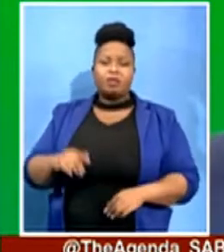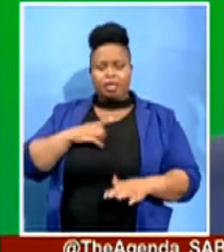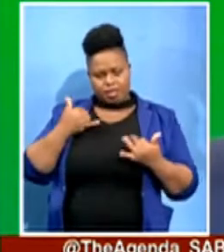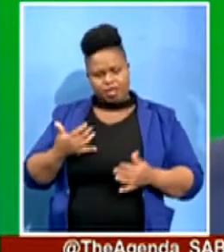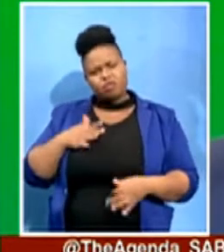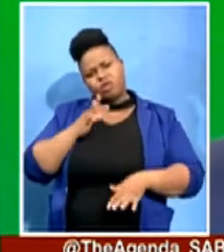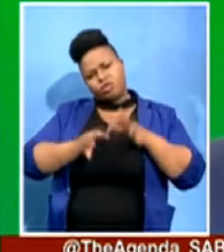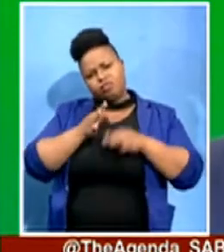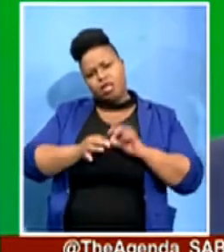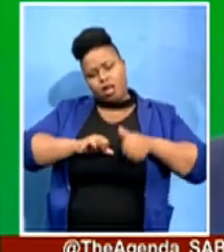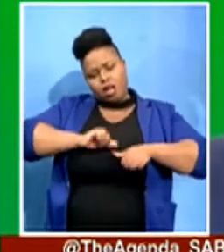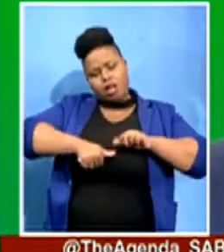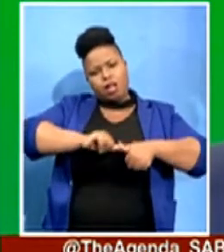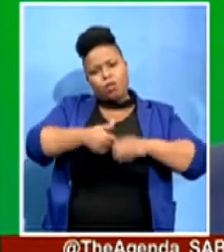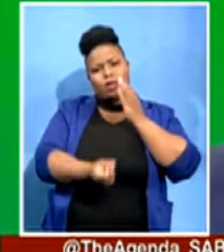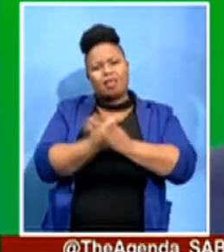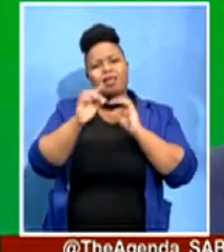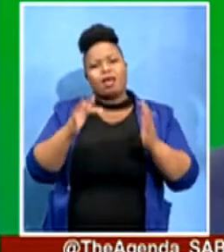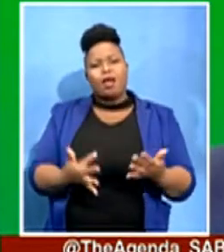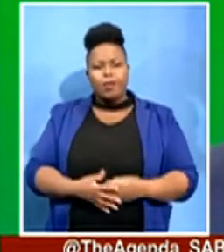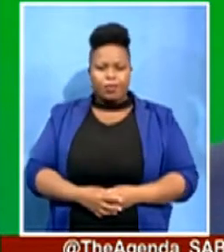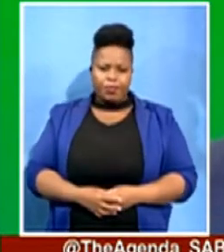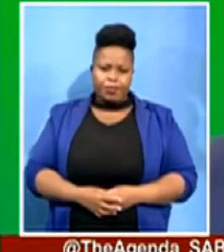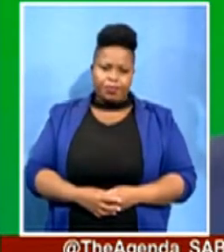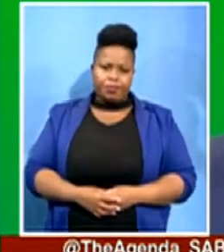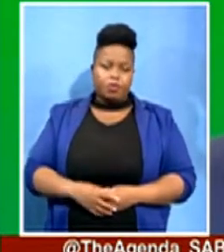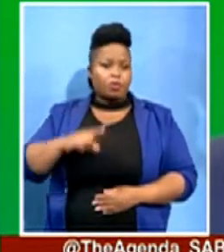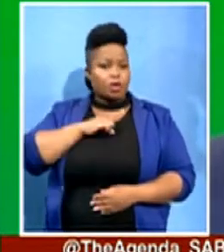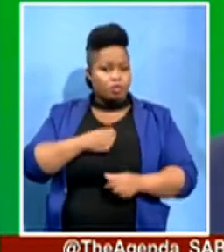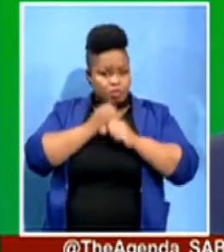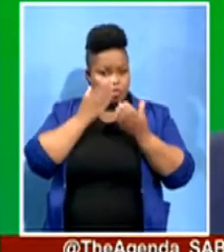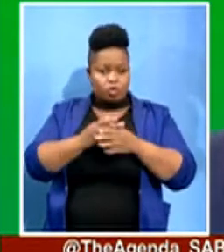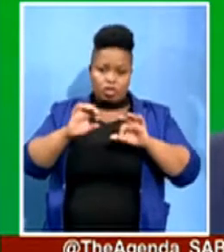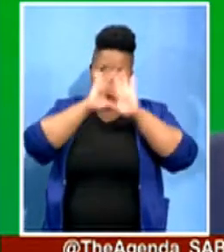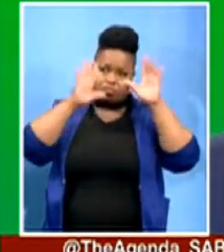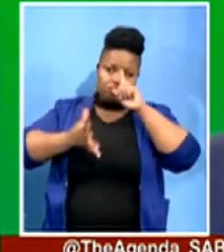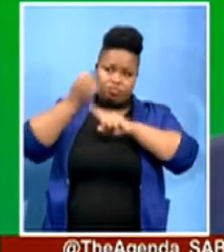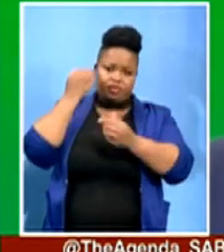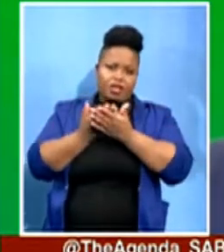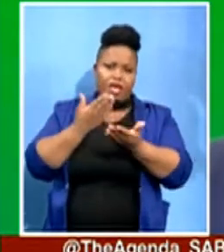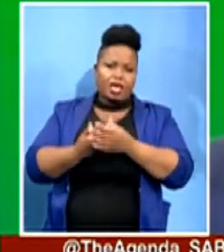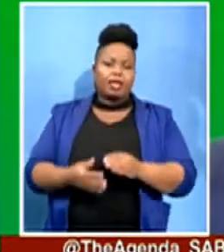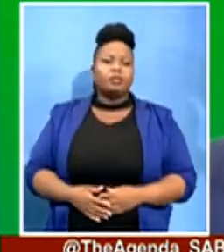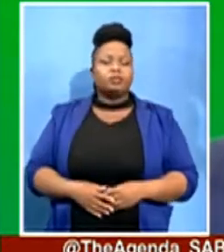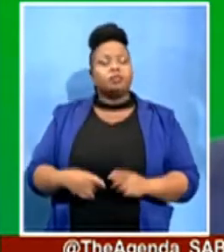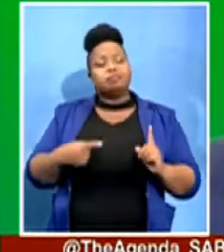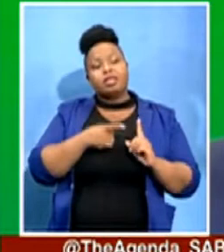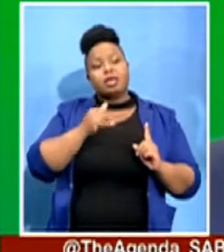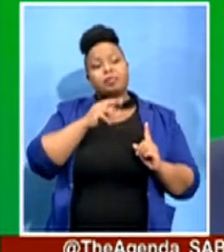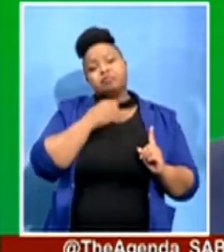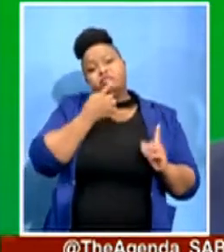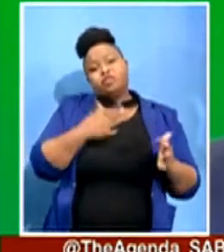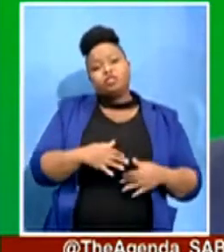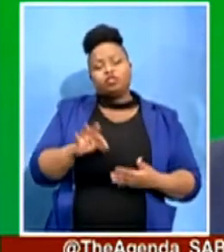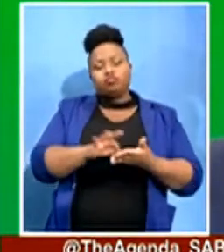we are putting in place to ensure that this vision can be achieved. So as Herman has mentioned, voter registration and candidate